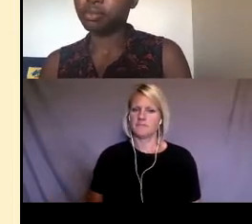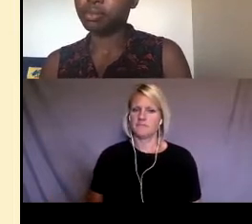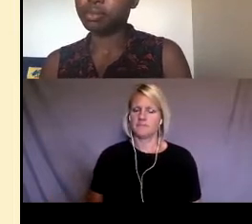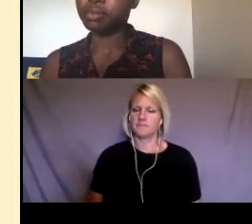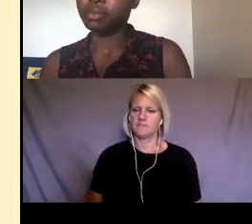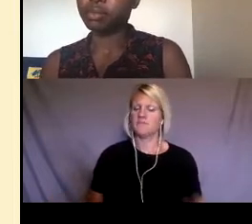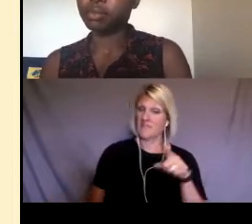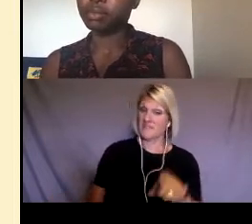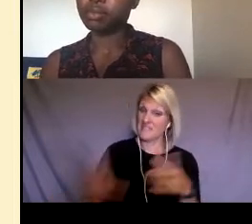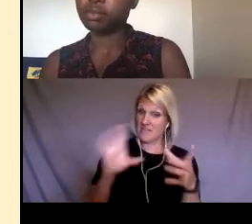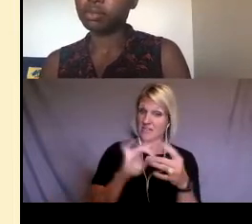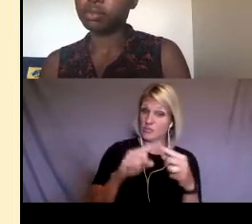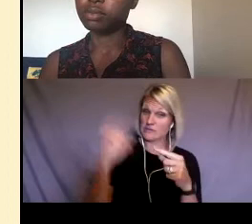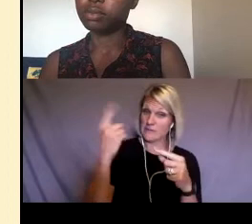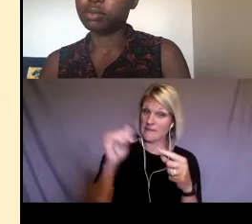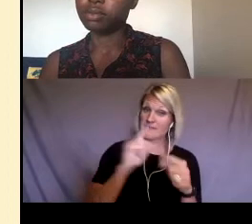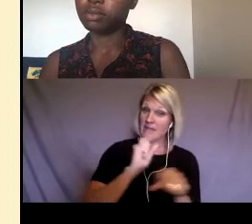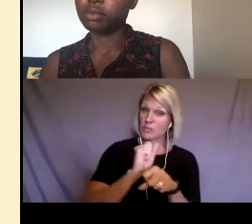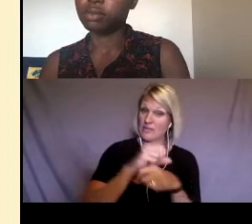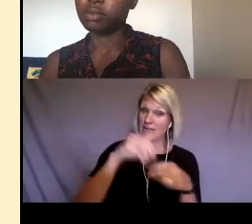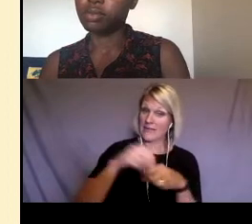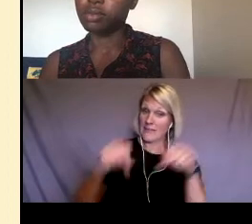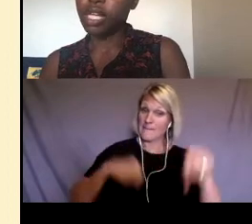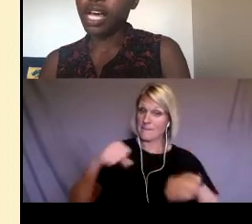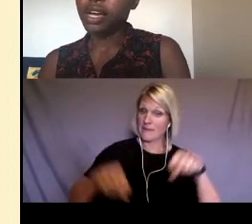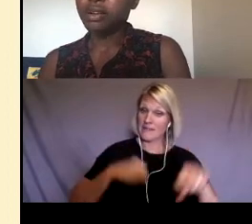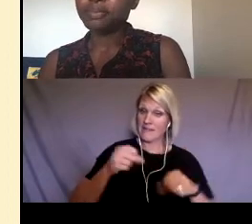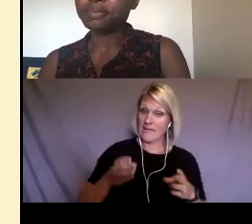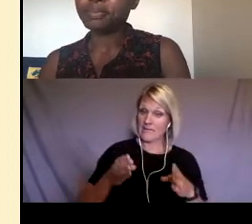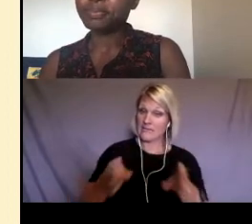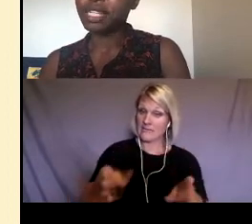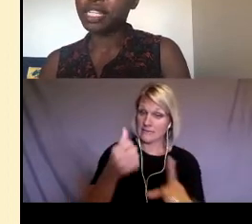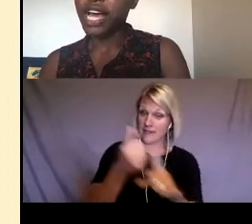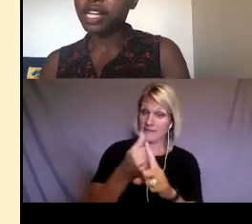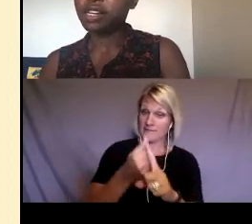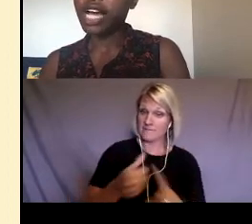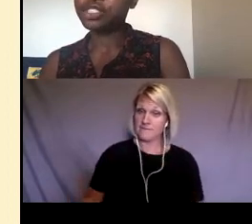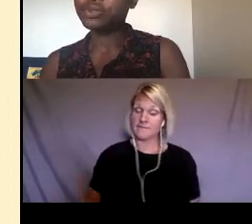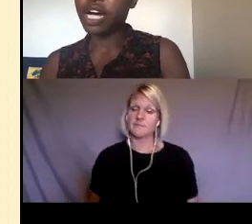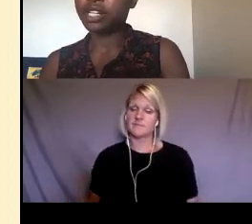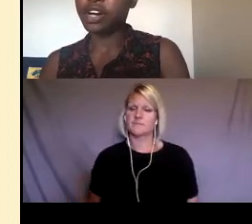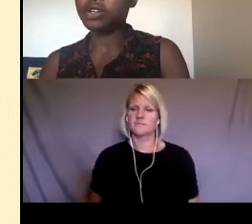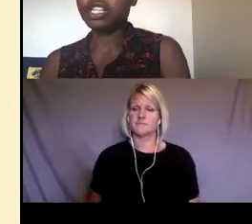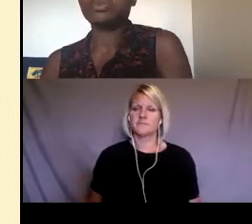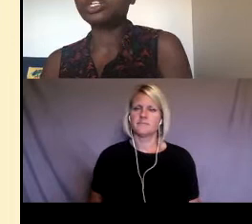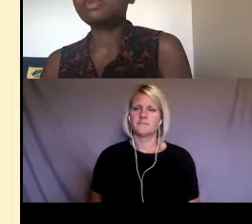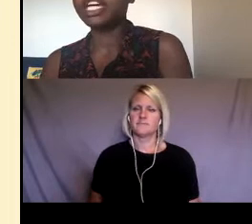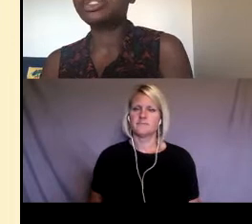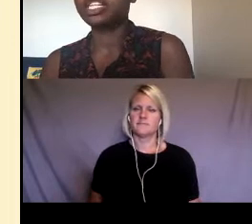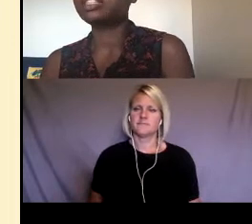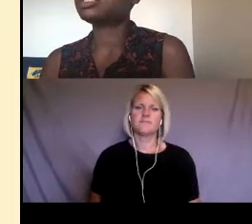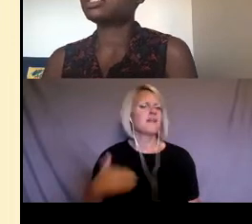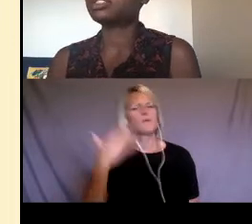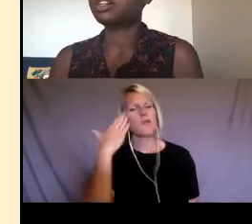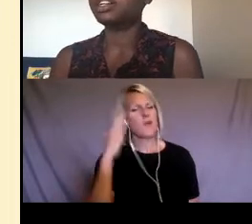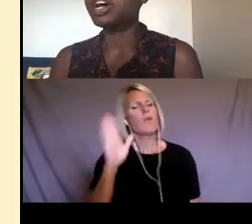connected to something that's actually within the bike lane itself? That I do not know, because it would be